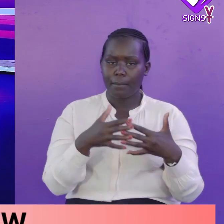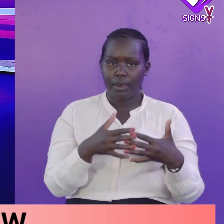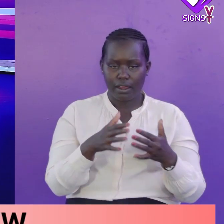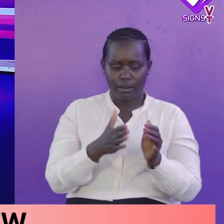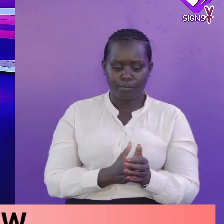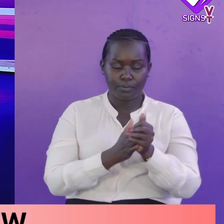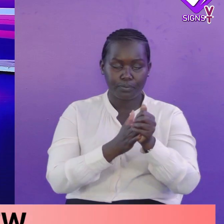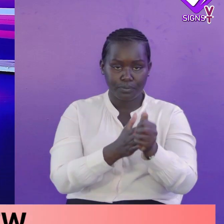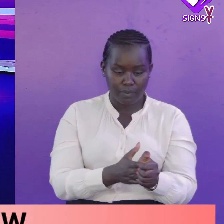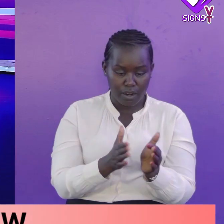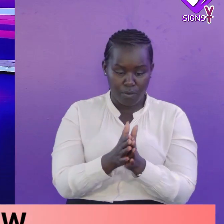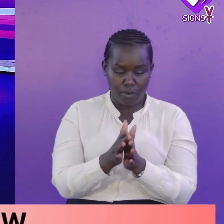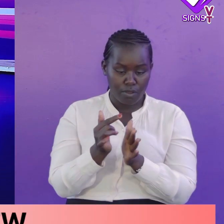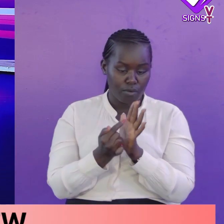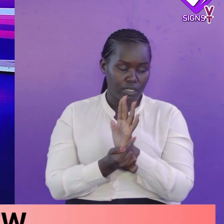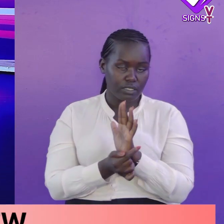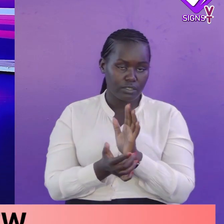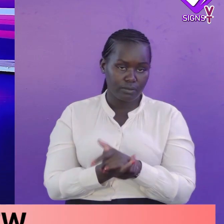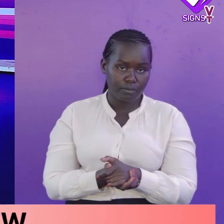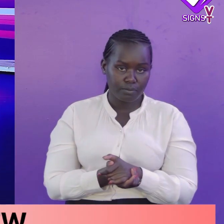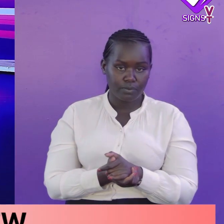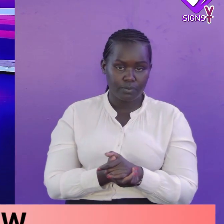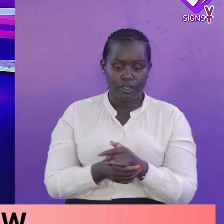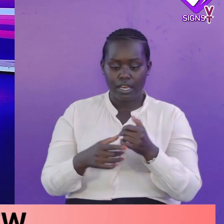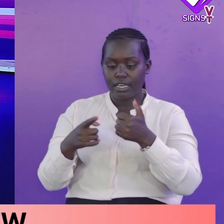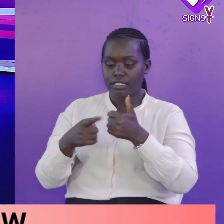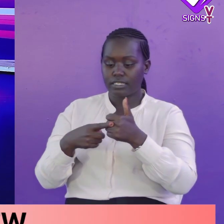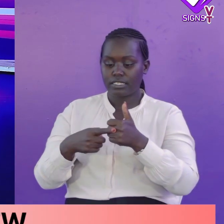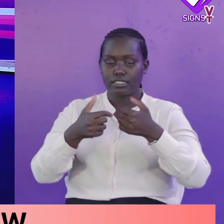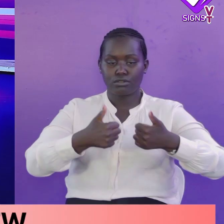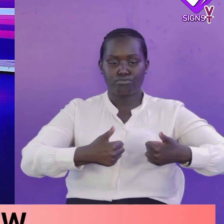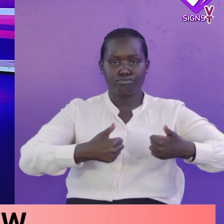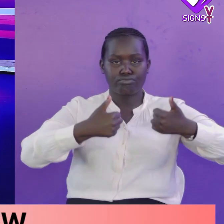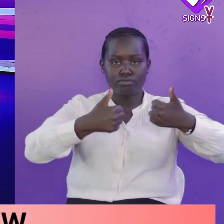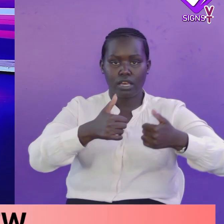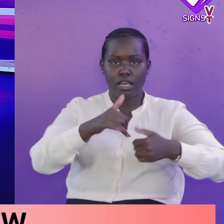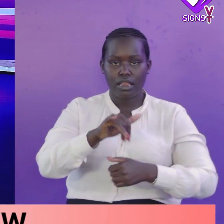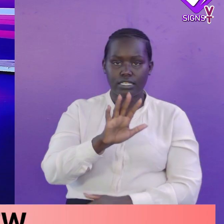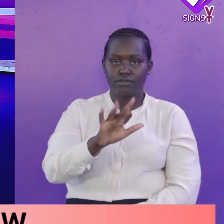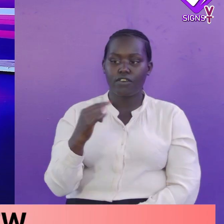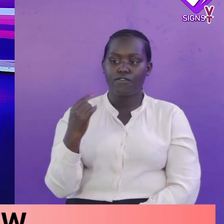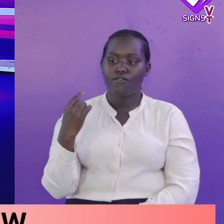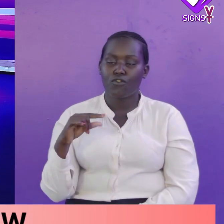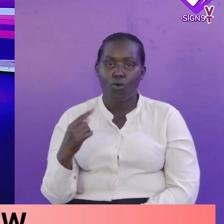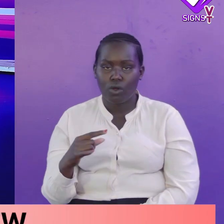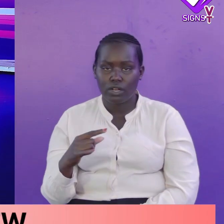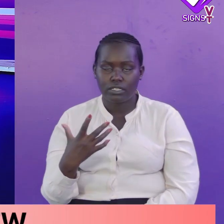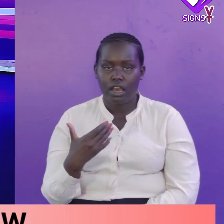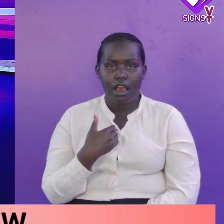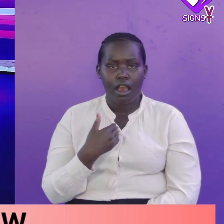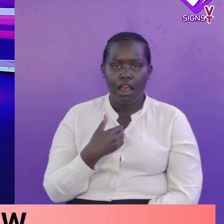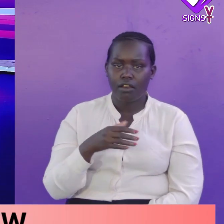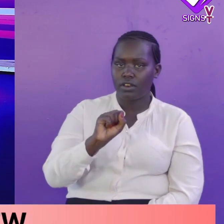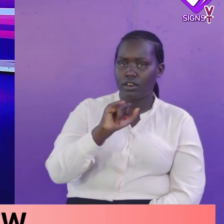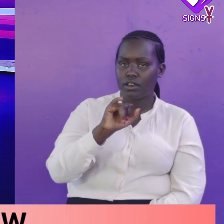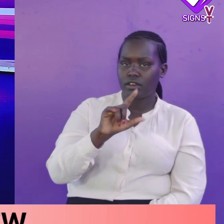leading with a total of 6 medals. That is 5 gold. They don't have any